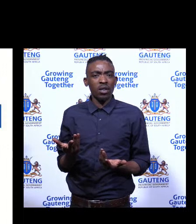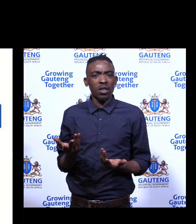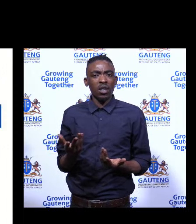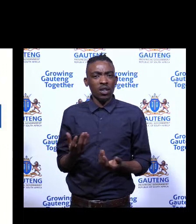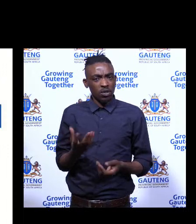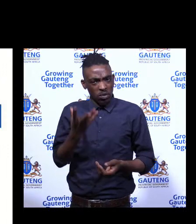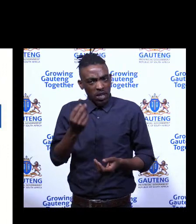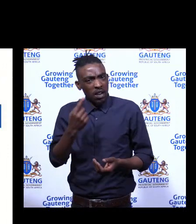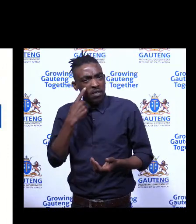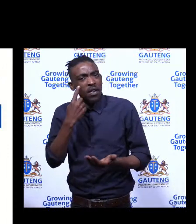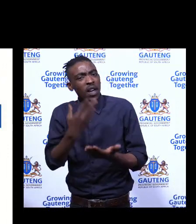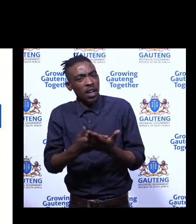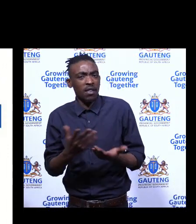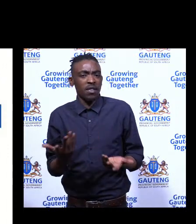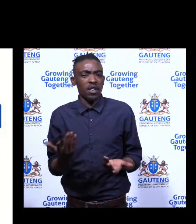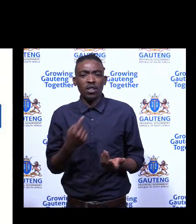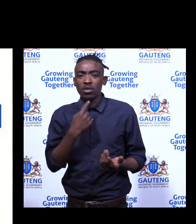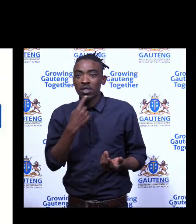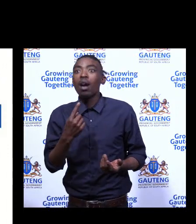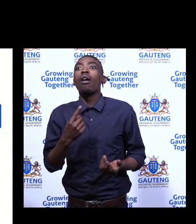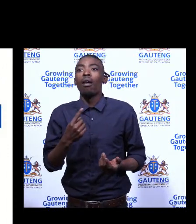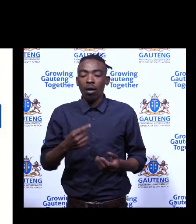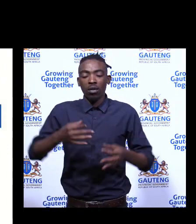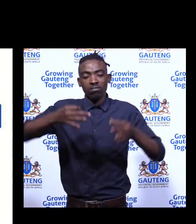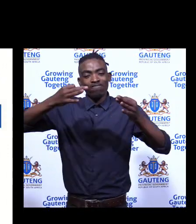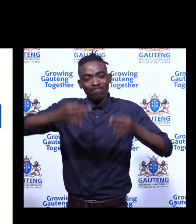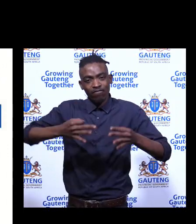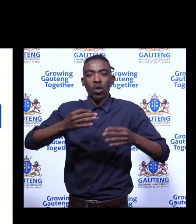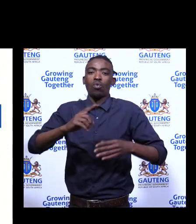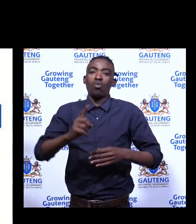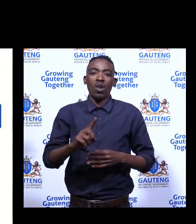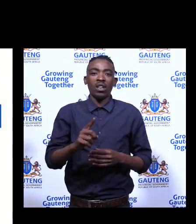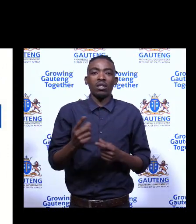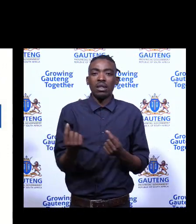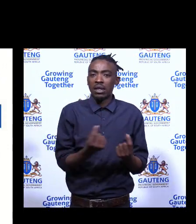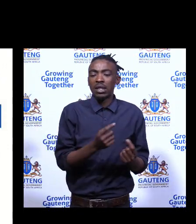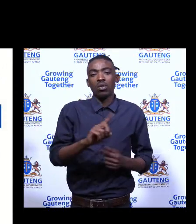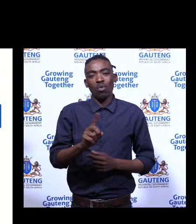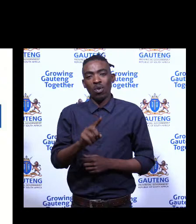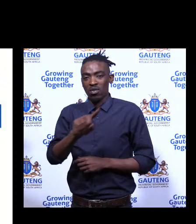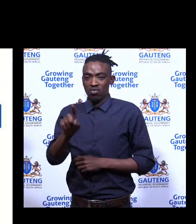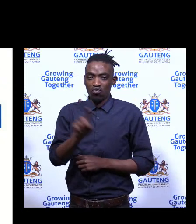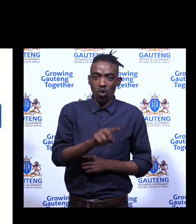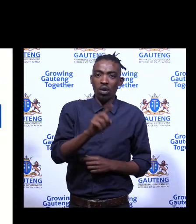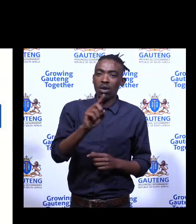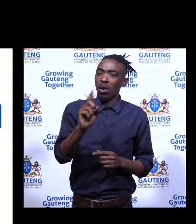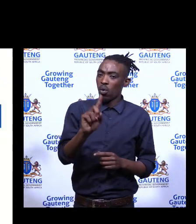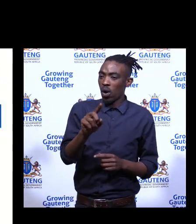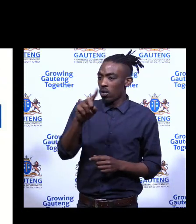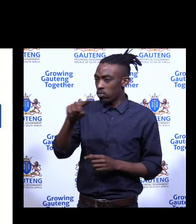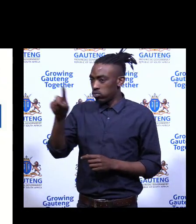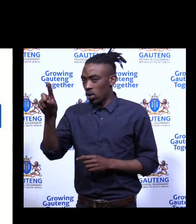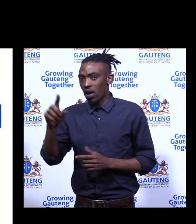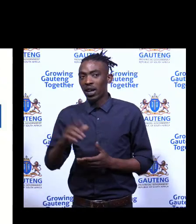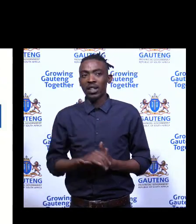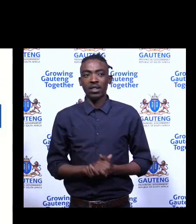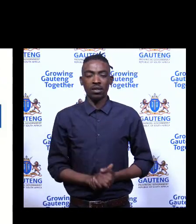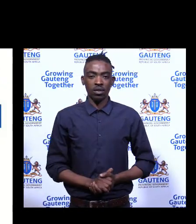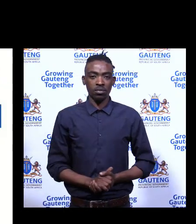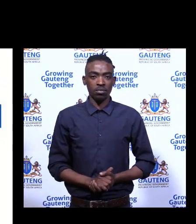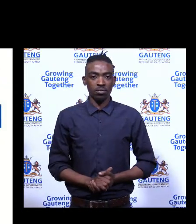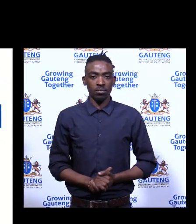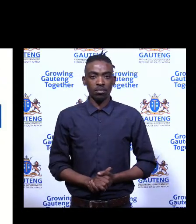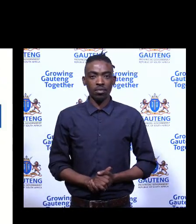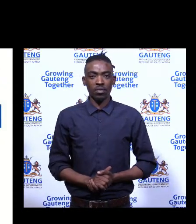evidence-based decision-making. So our health information system and our ICT within all